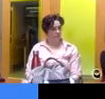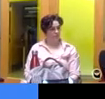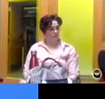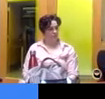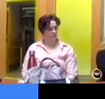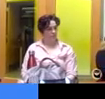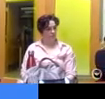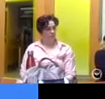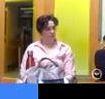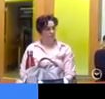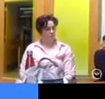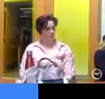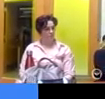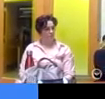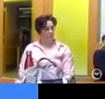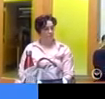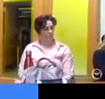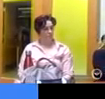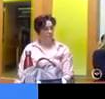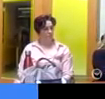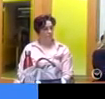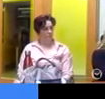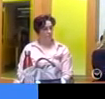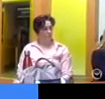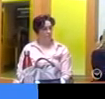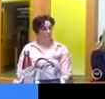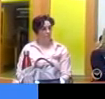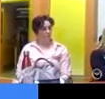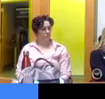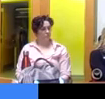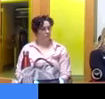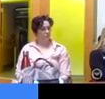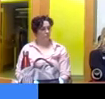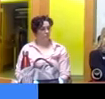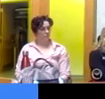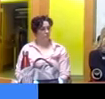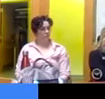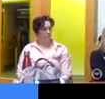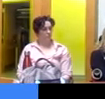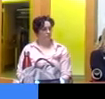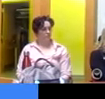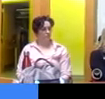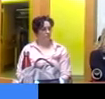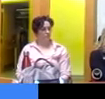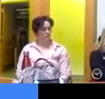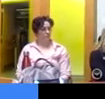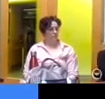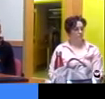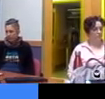know, is this, you added some notes here. I didn't know if you wanted to speak on some of that there, Canyon, about the